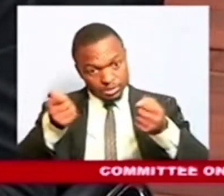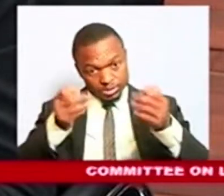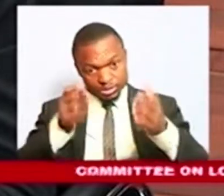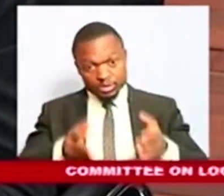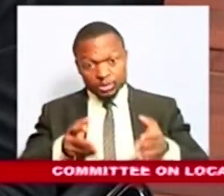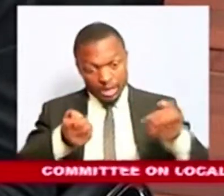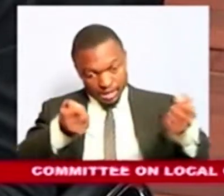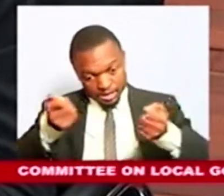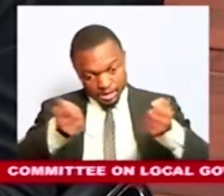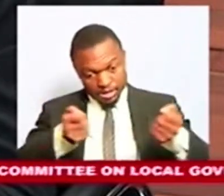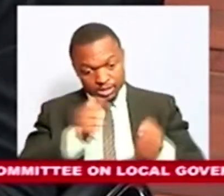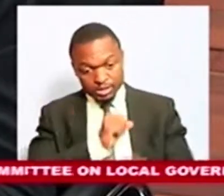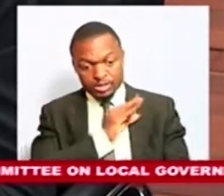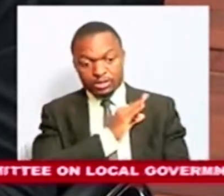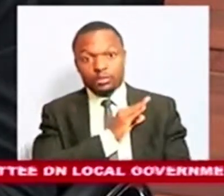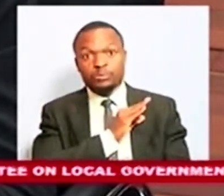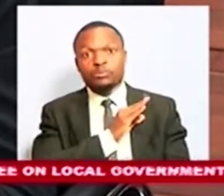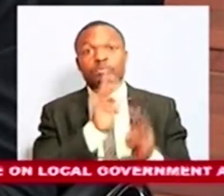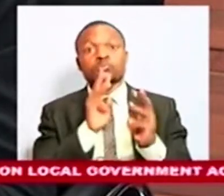to Mansa for a meeting,